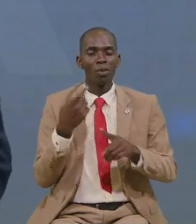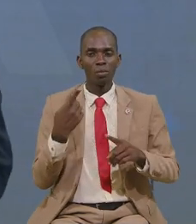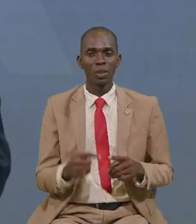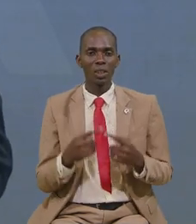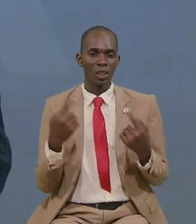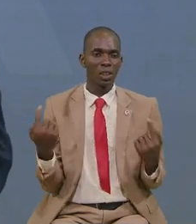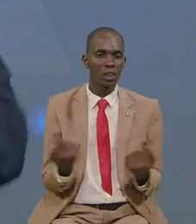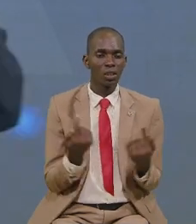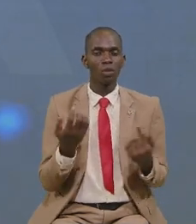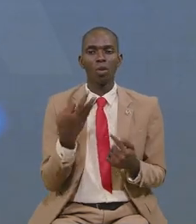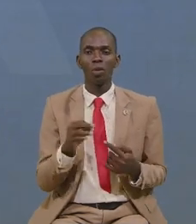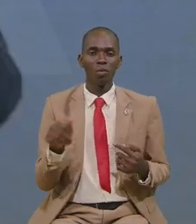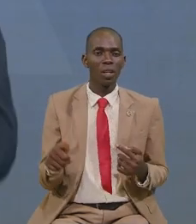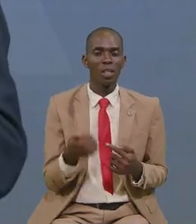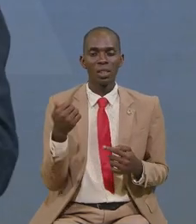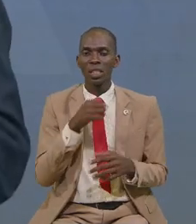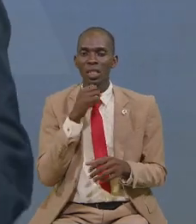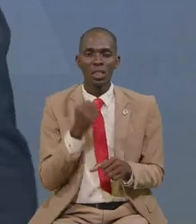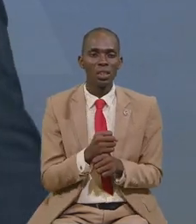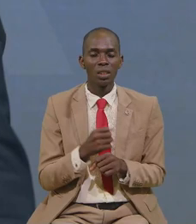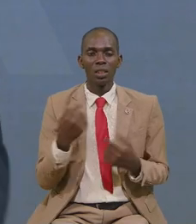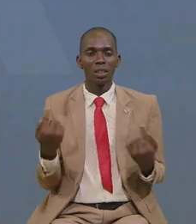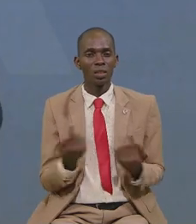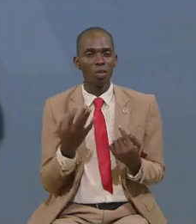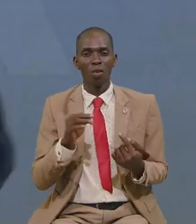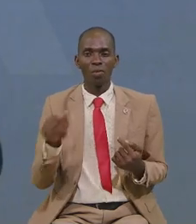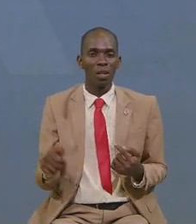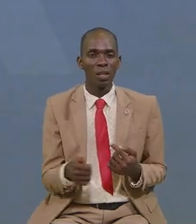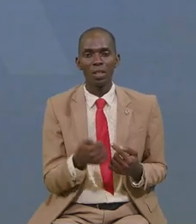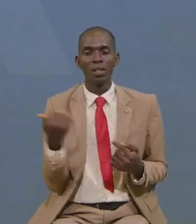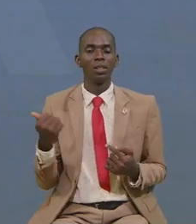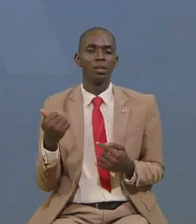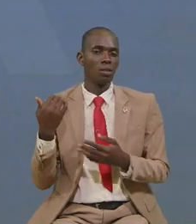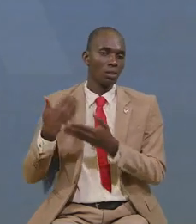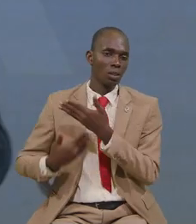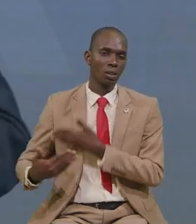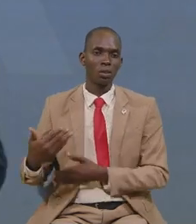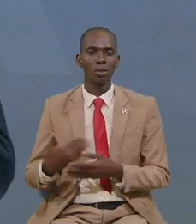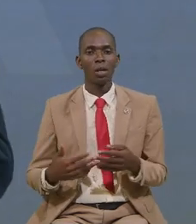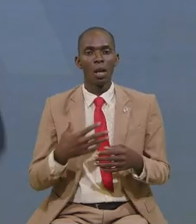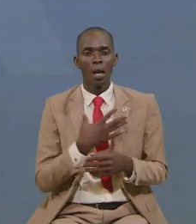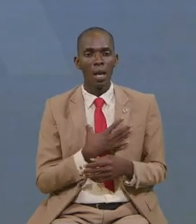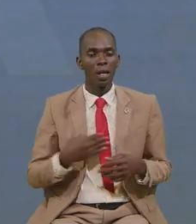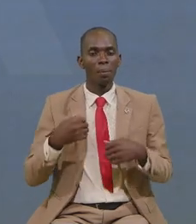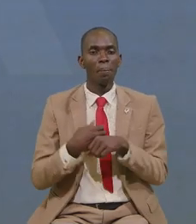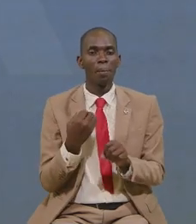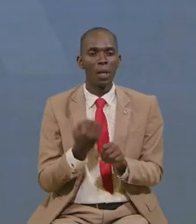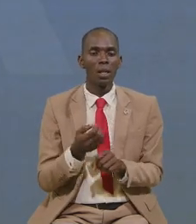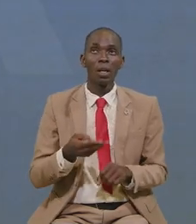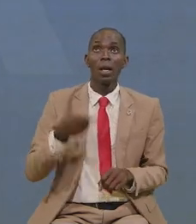of any age and the sin of any generation, made higher